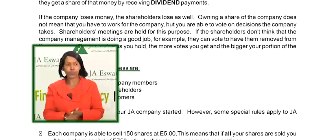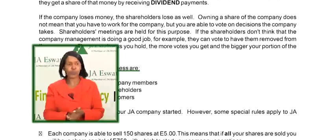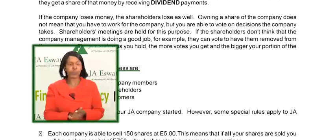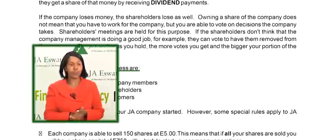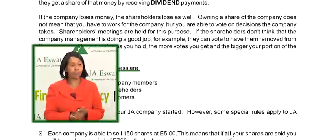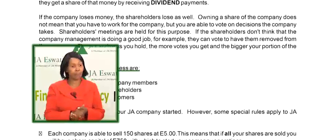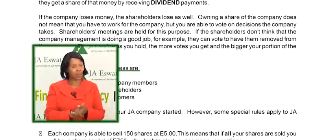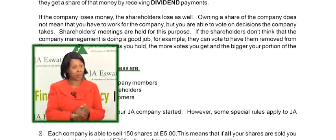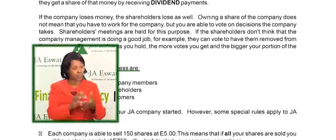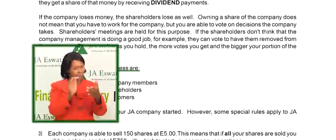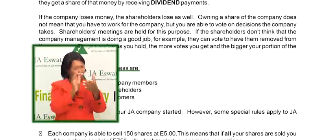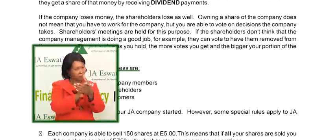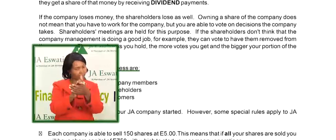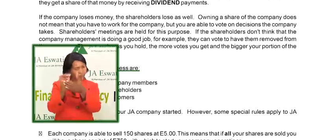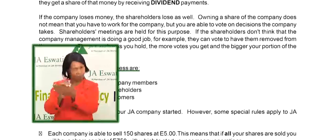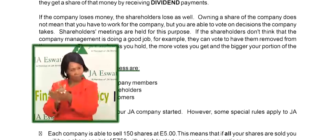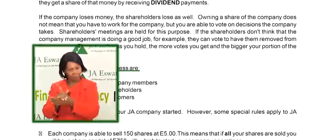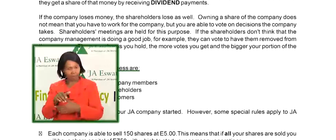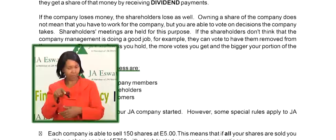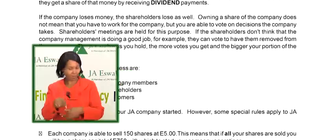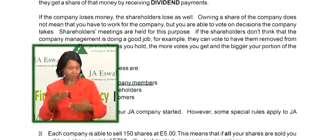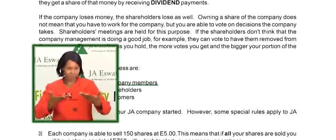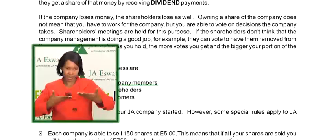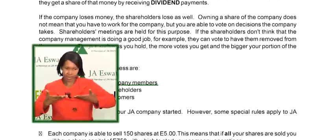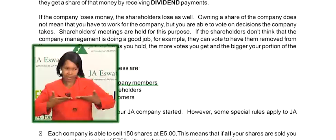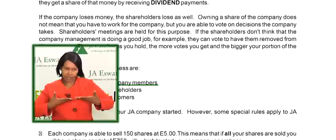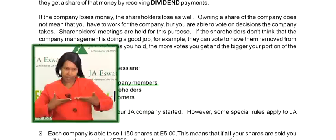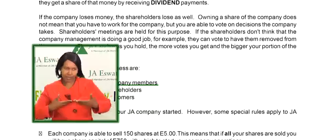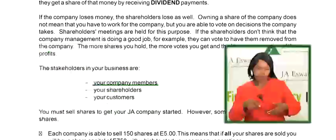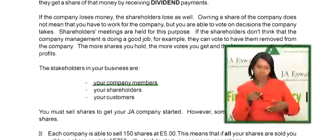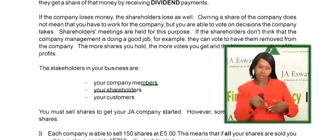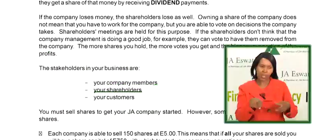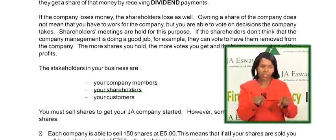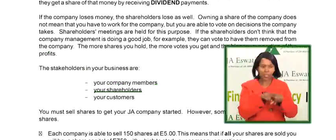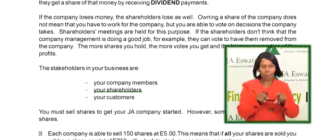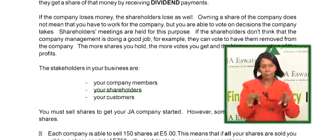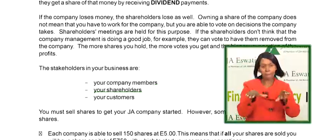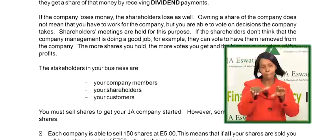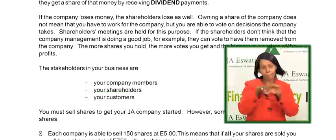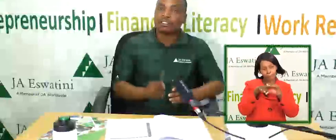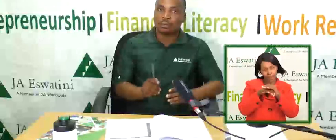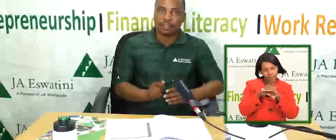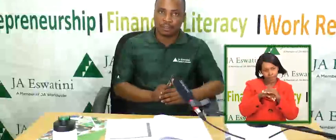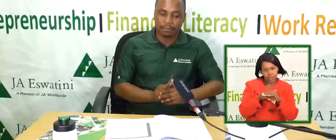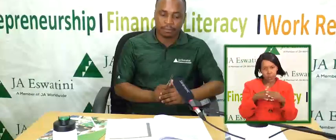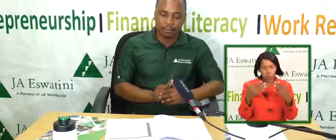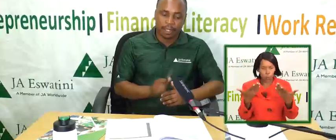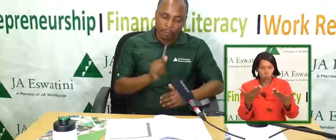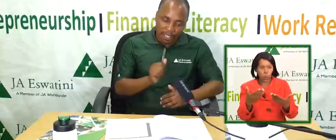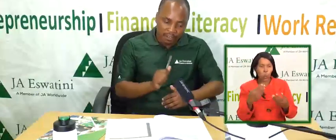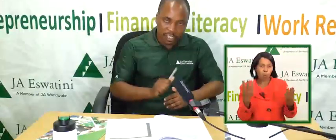your company, which comes in the form of your company members, your shareholders, and the